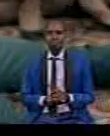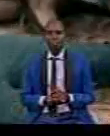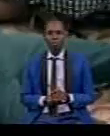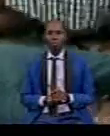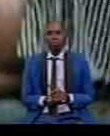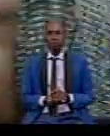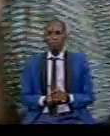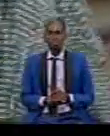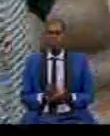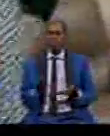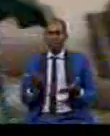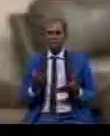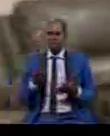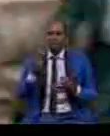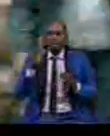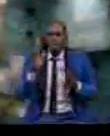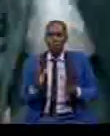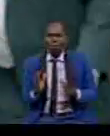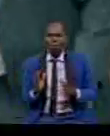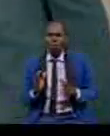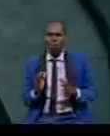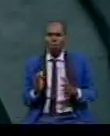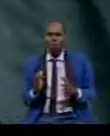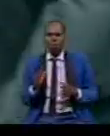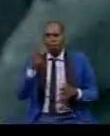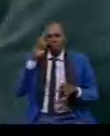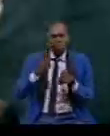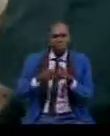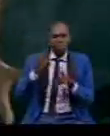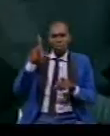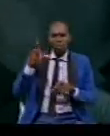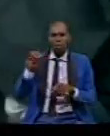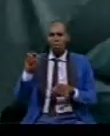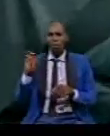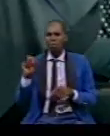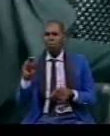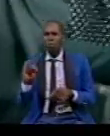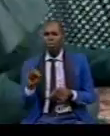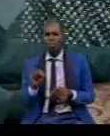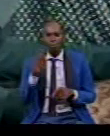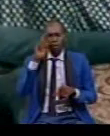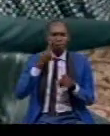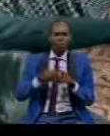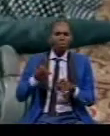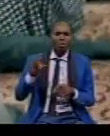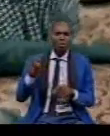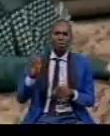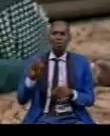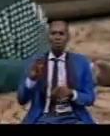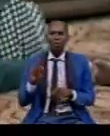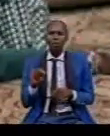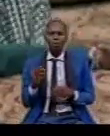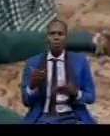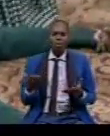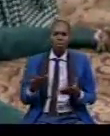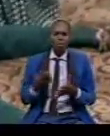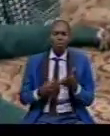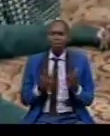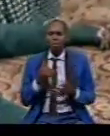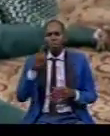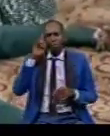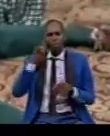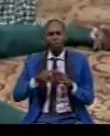surrender myself to him without any rival, without any limitation,